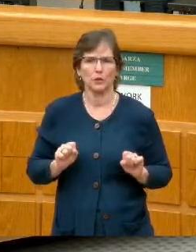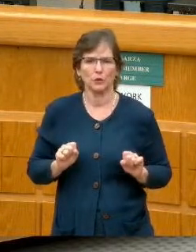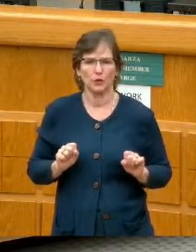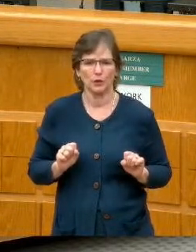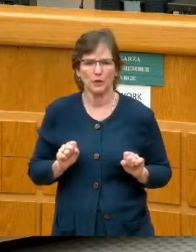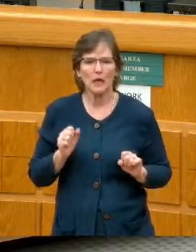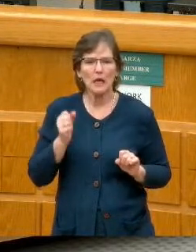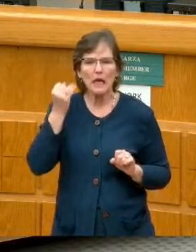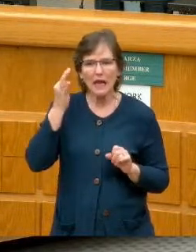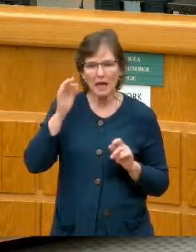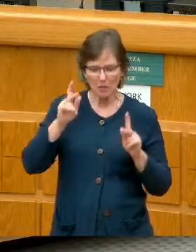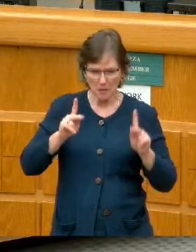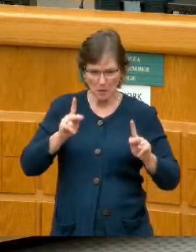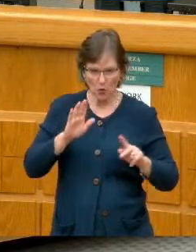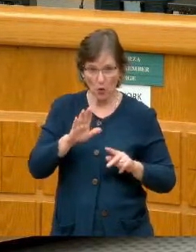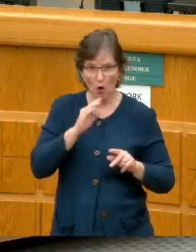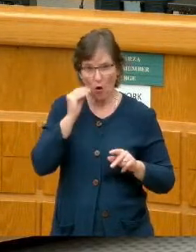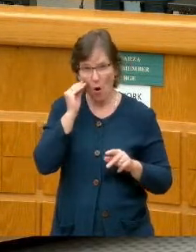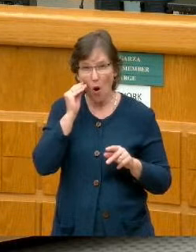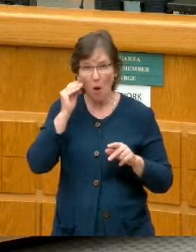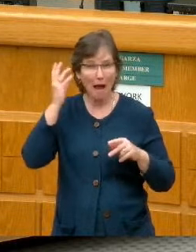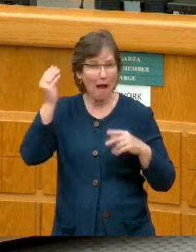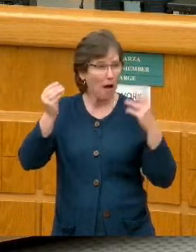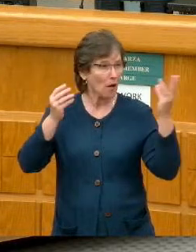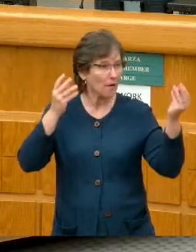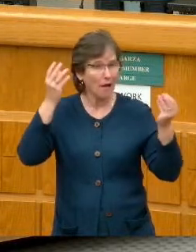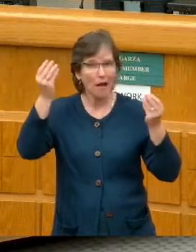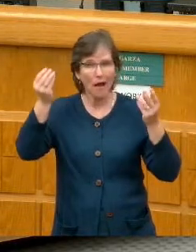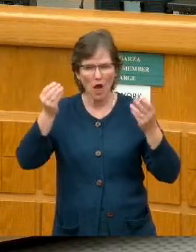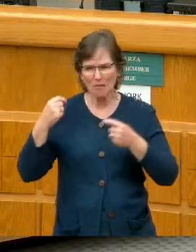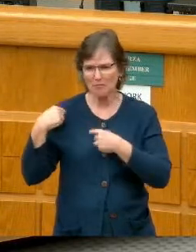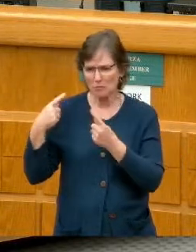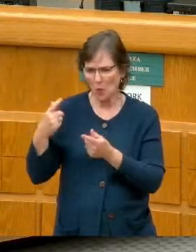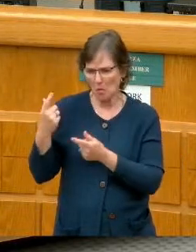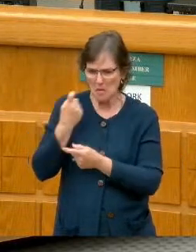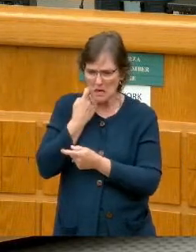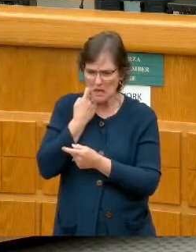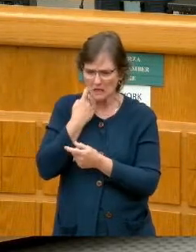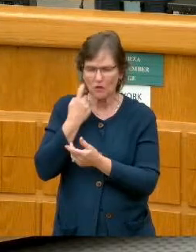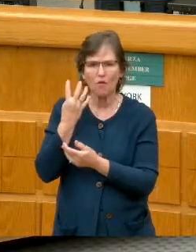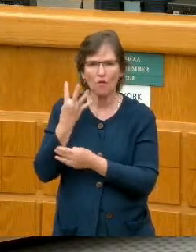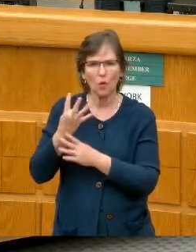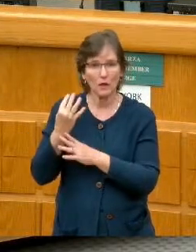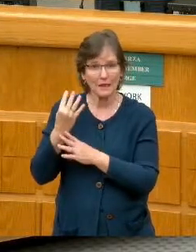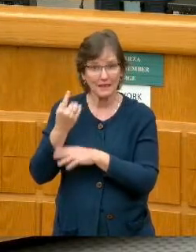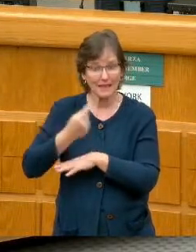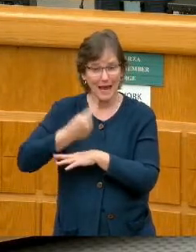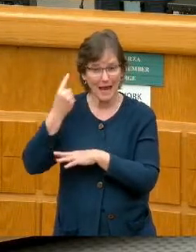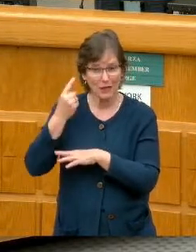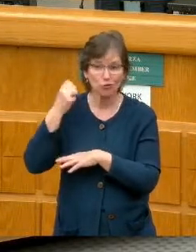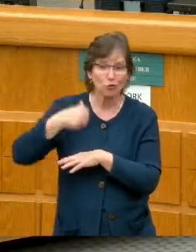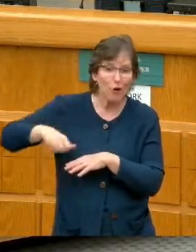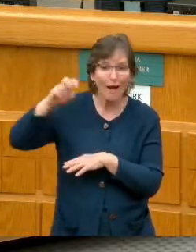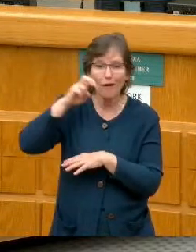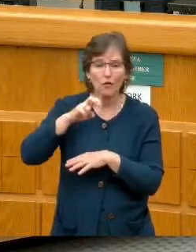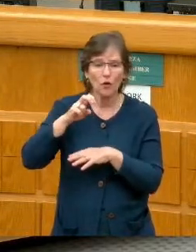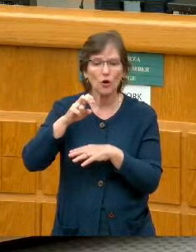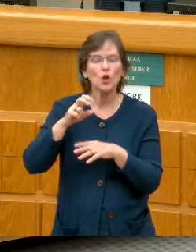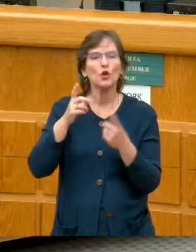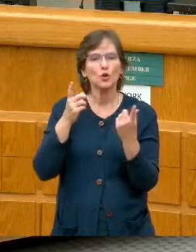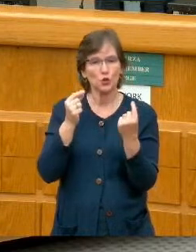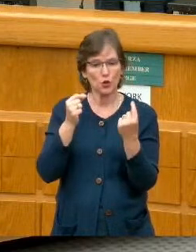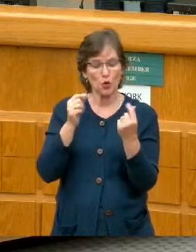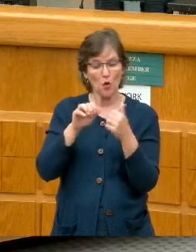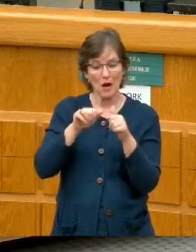and about in the past 14 days, you should try to maintain appropriate distancing from them. People are encouraged to